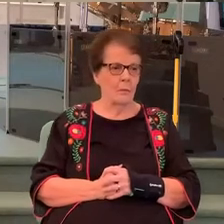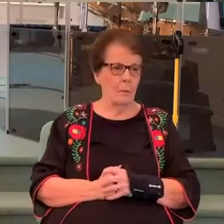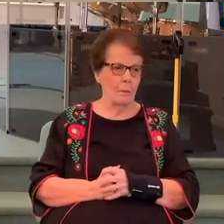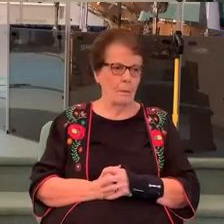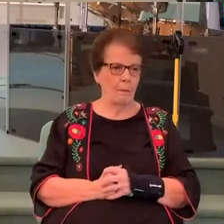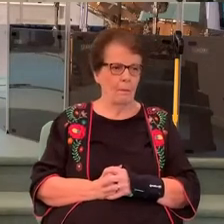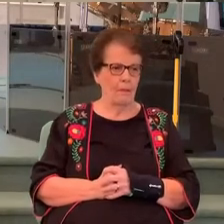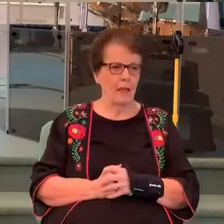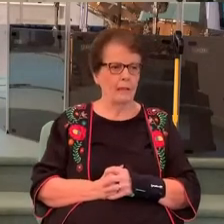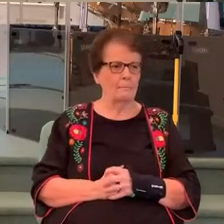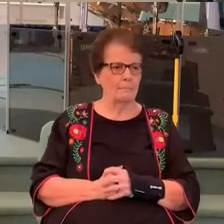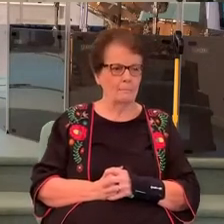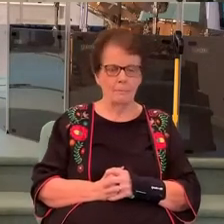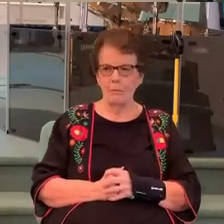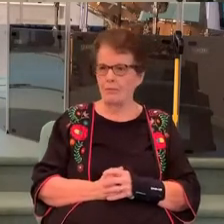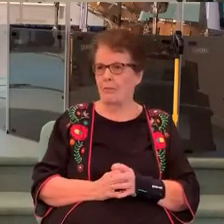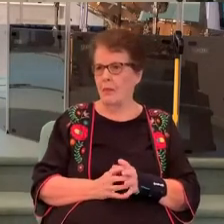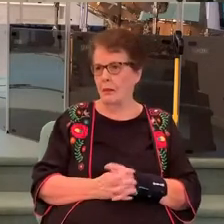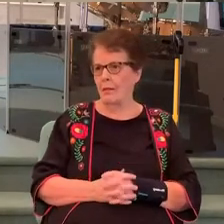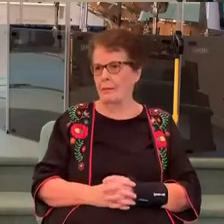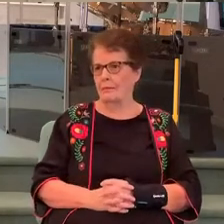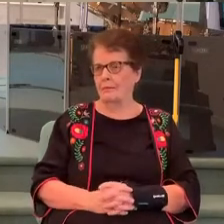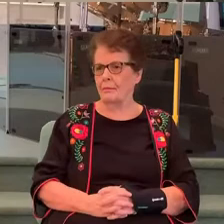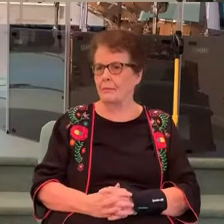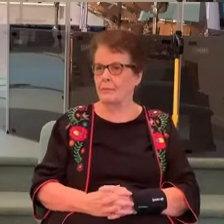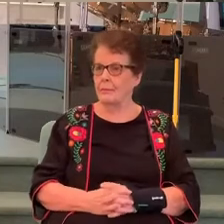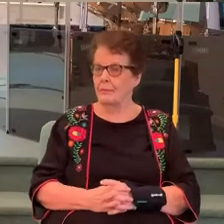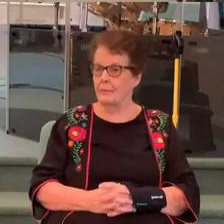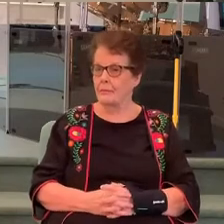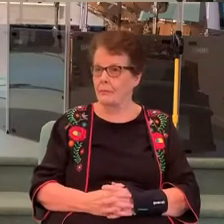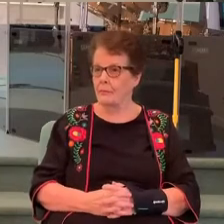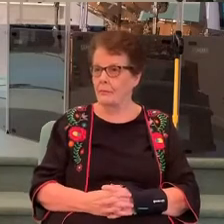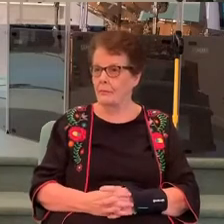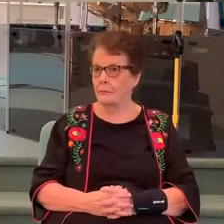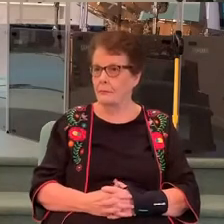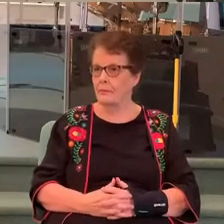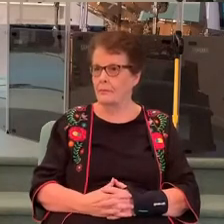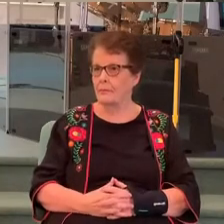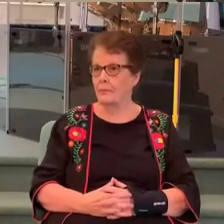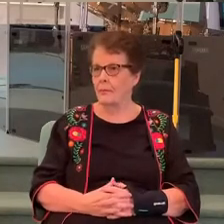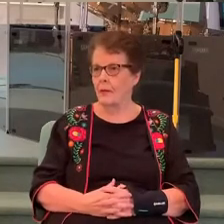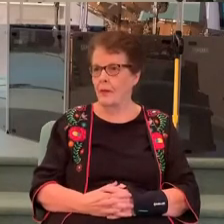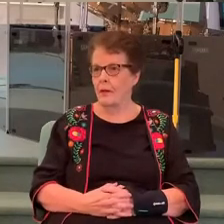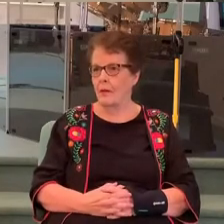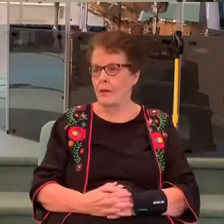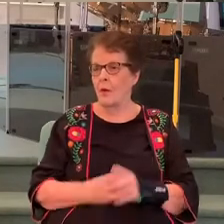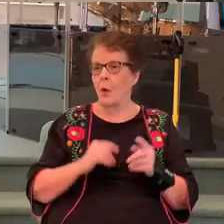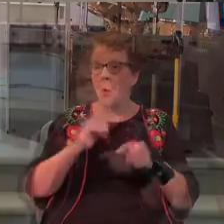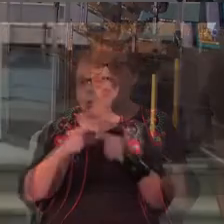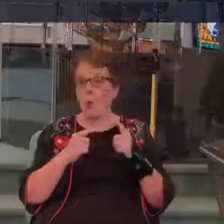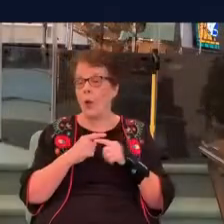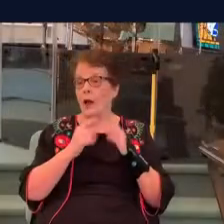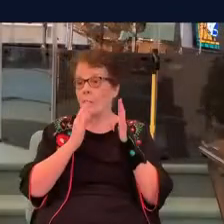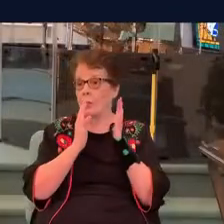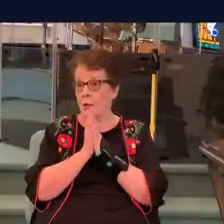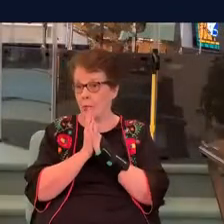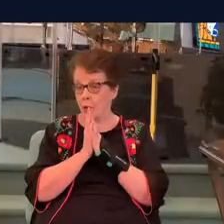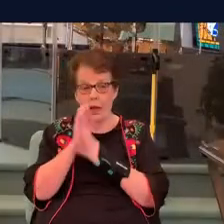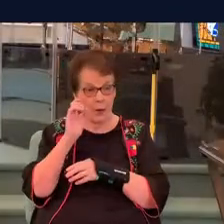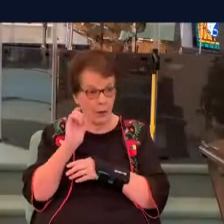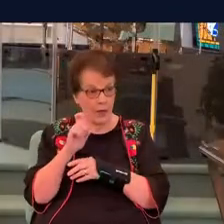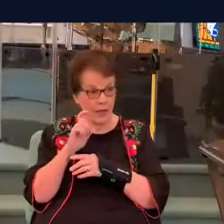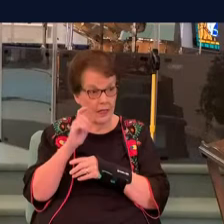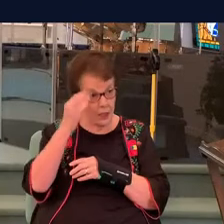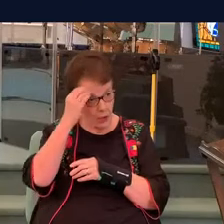prayer principles. The first prayer principle we find in verses 13 and 14 is when we should pray. We need to know when to pray,